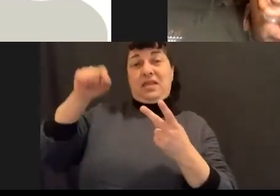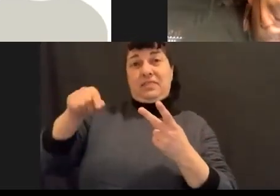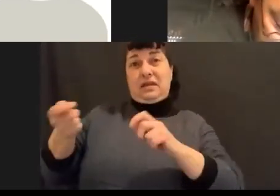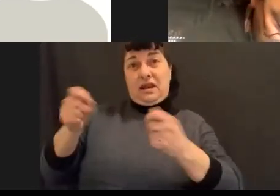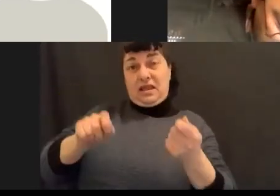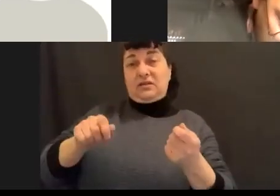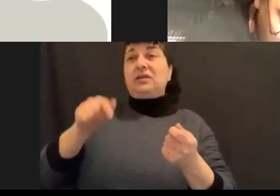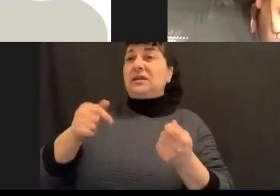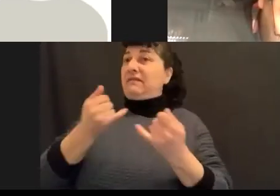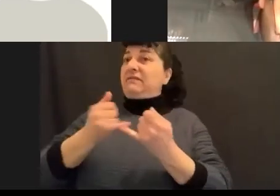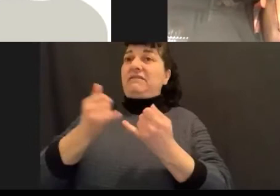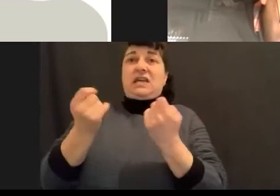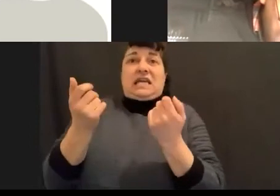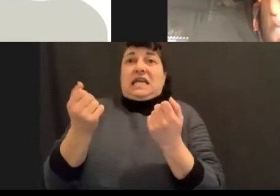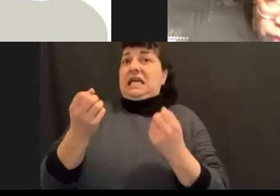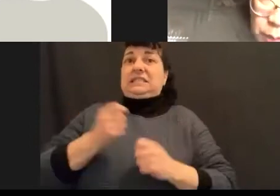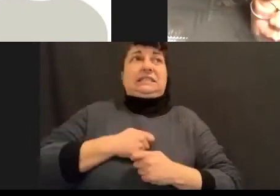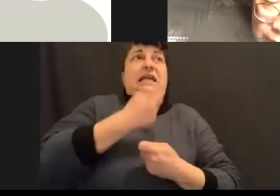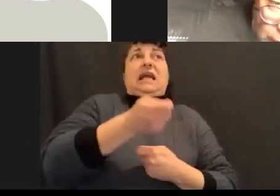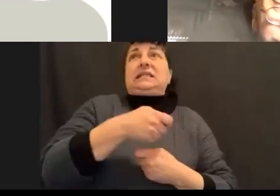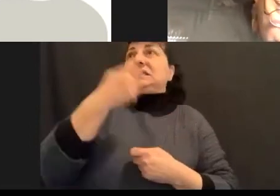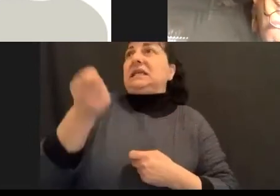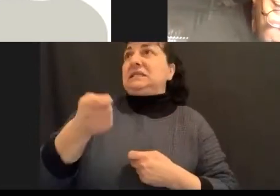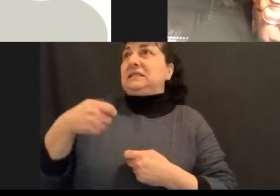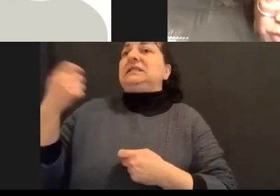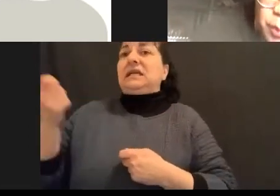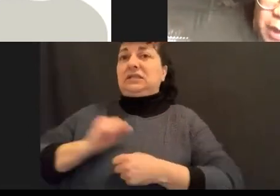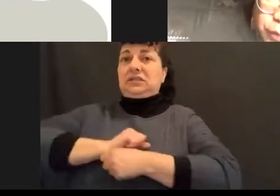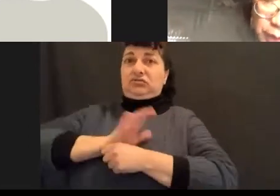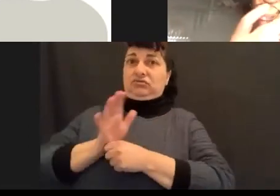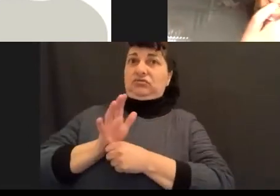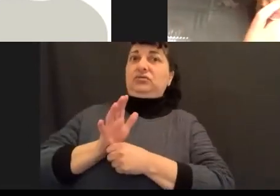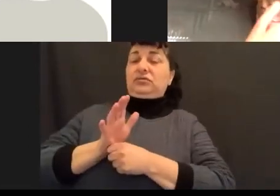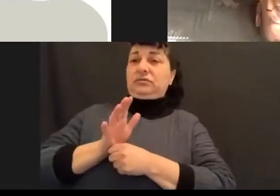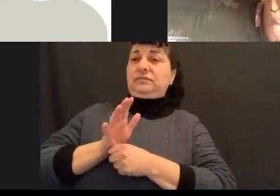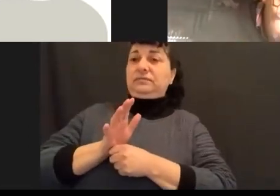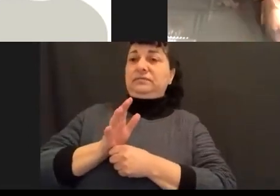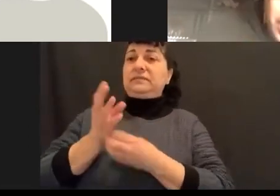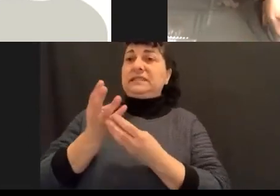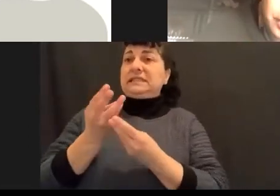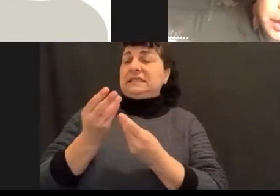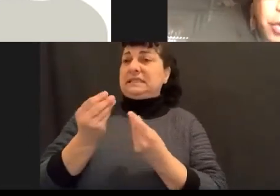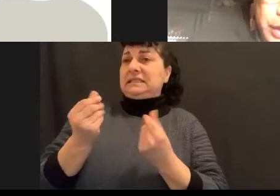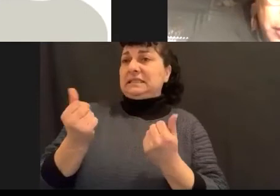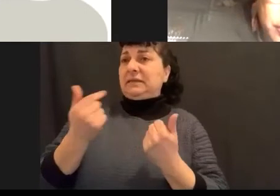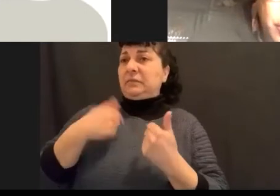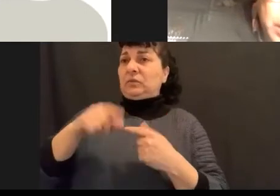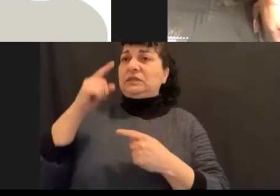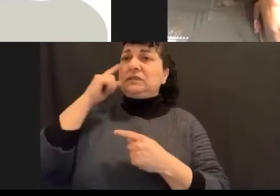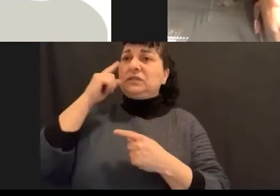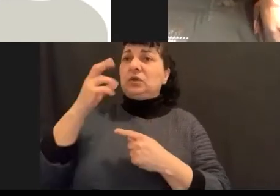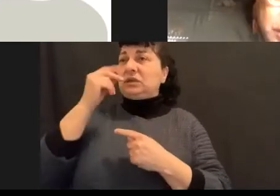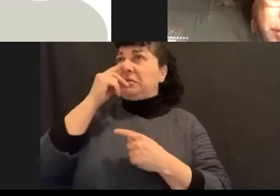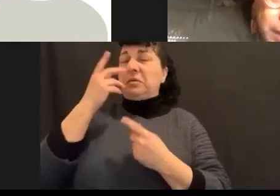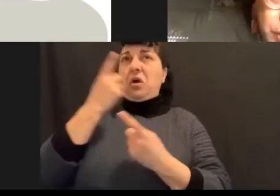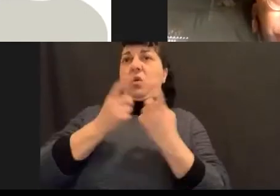version of COVID. So some of the transmissions that we have seen have occurred through quite fleeting contacts. So people